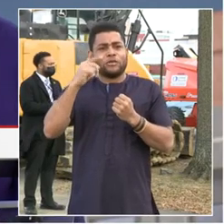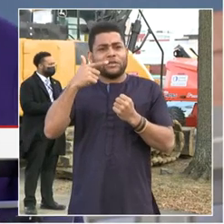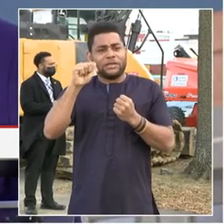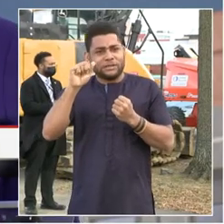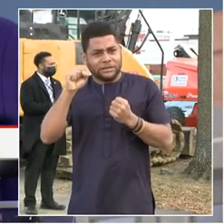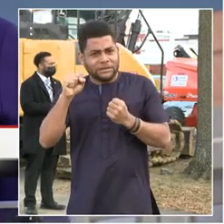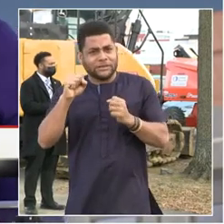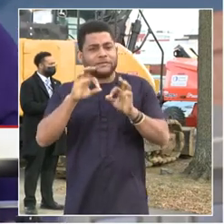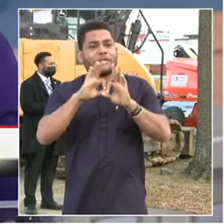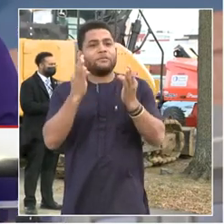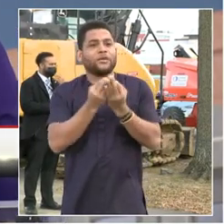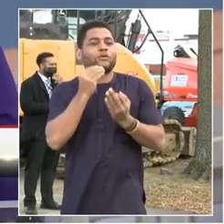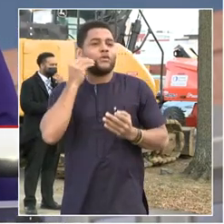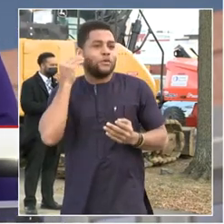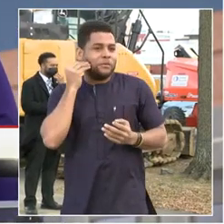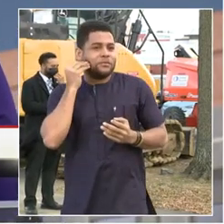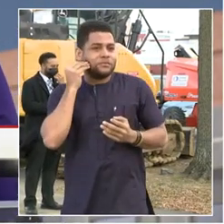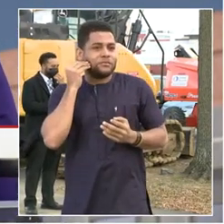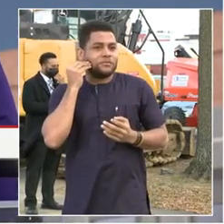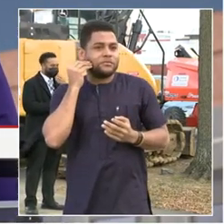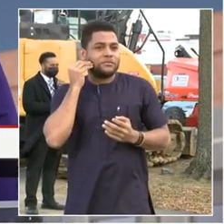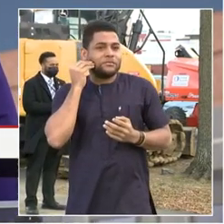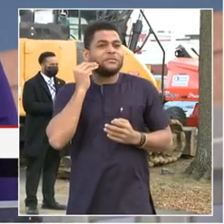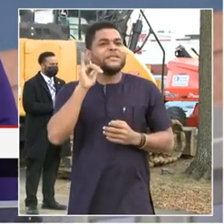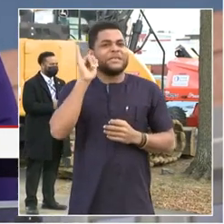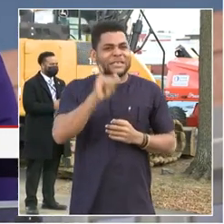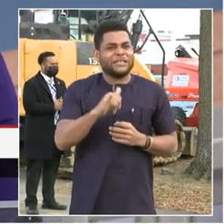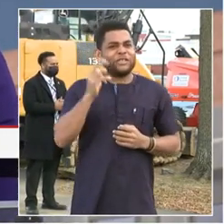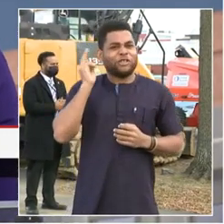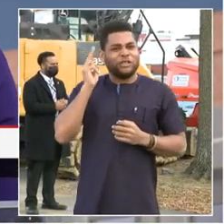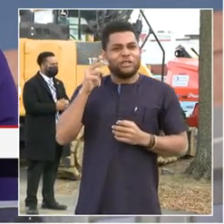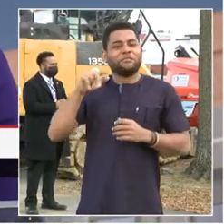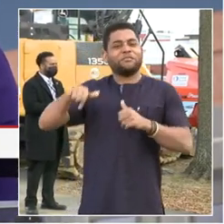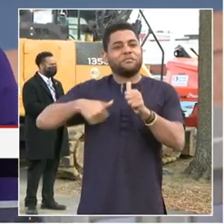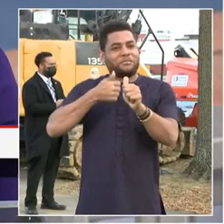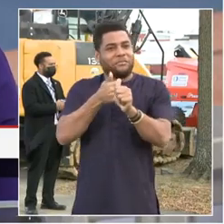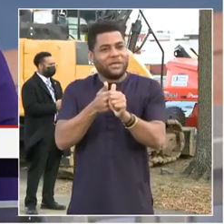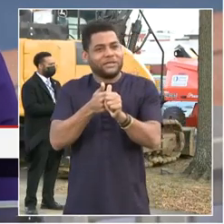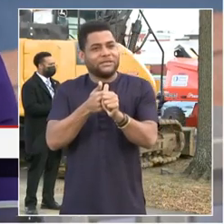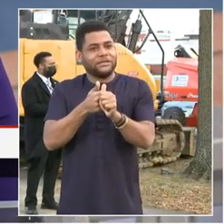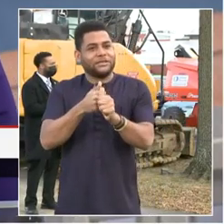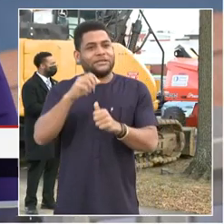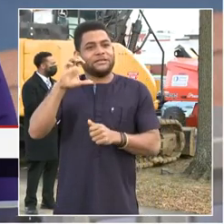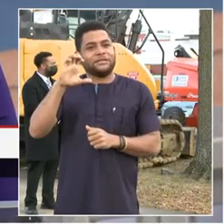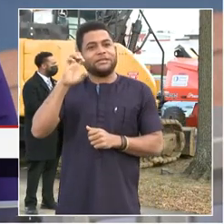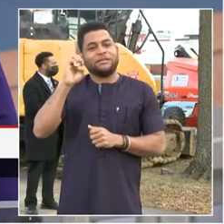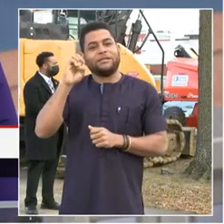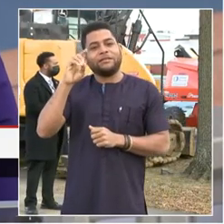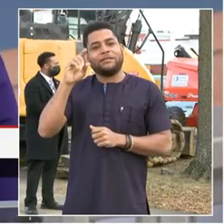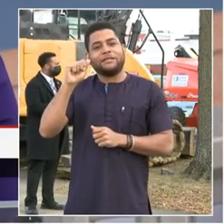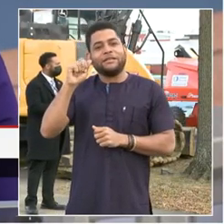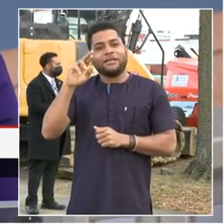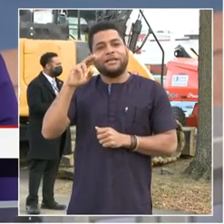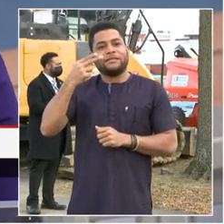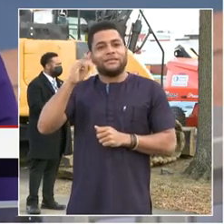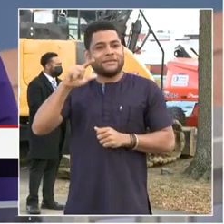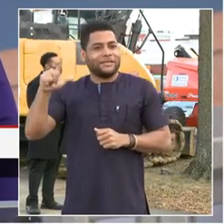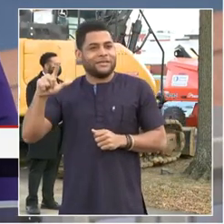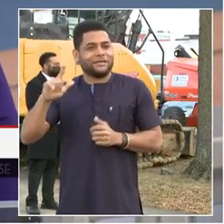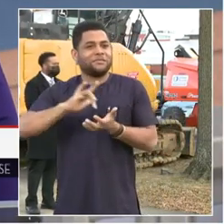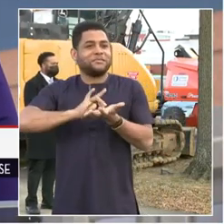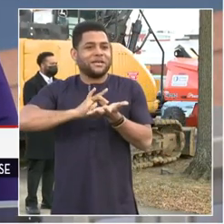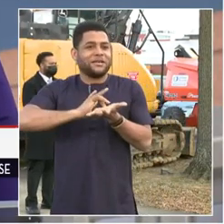the story of the Cedar Hill Regional Medical Center, GW Health.